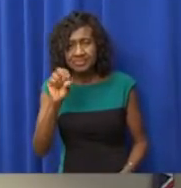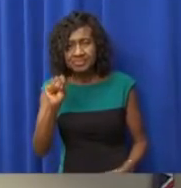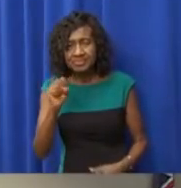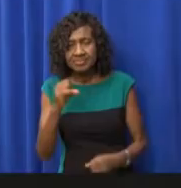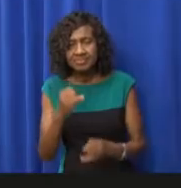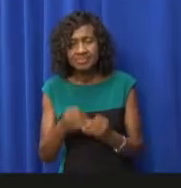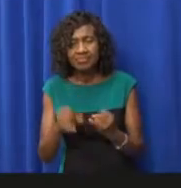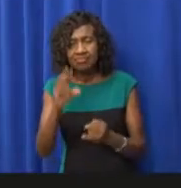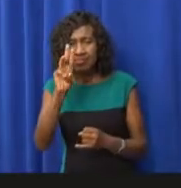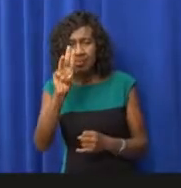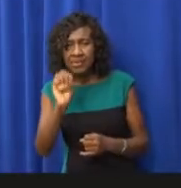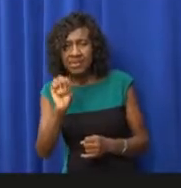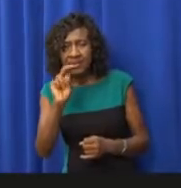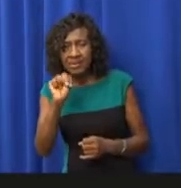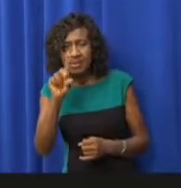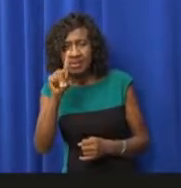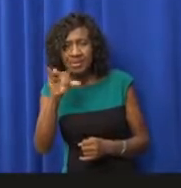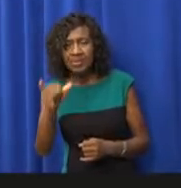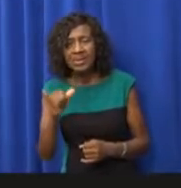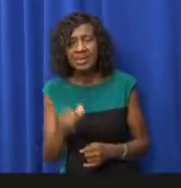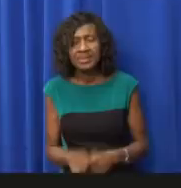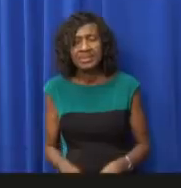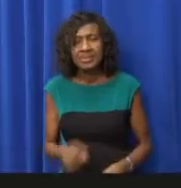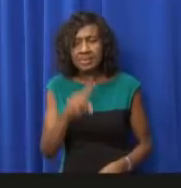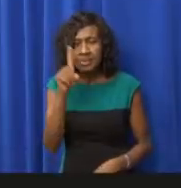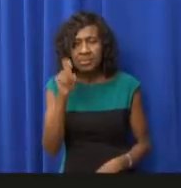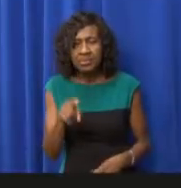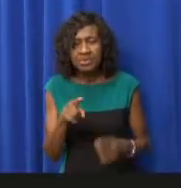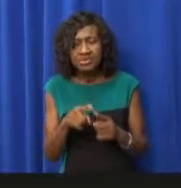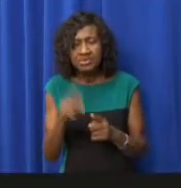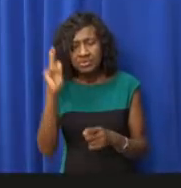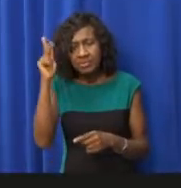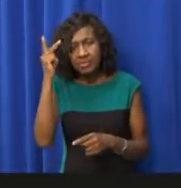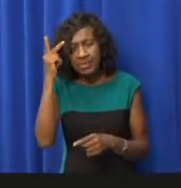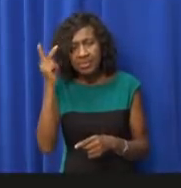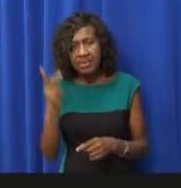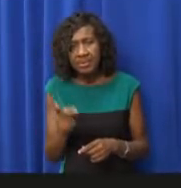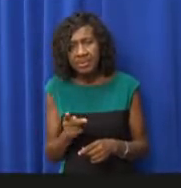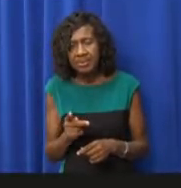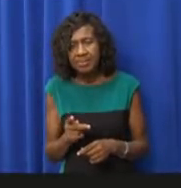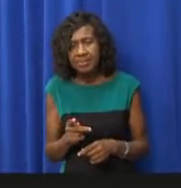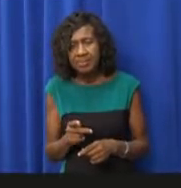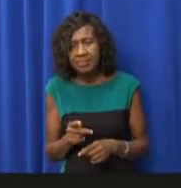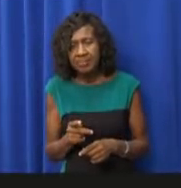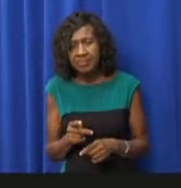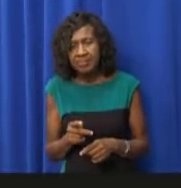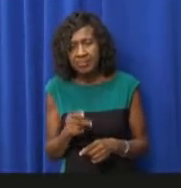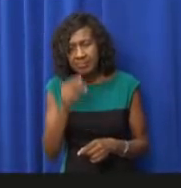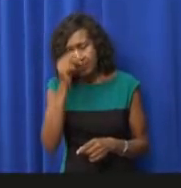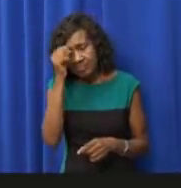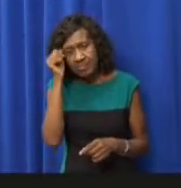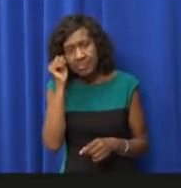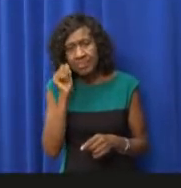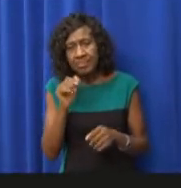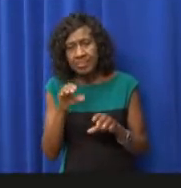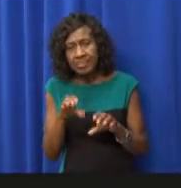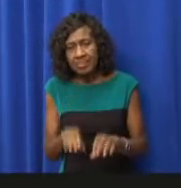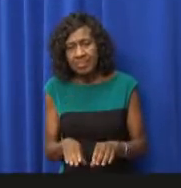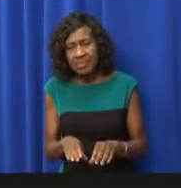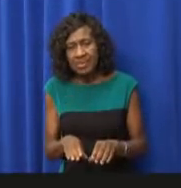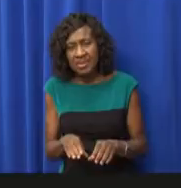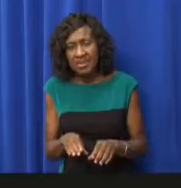ahead. Thank you, Donna. Question first of all for the Premier. Can I echo Ralph's request there for somebody to come from